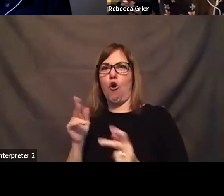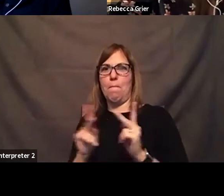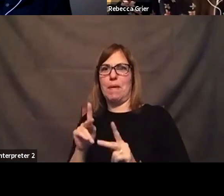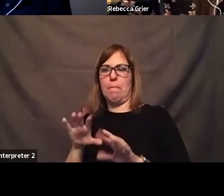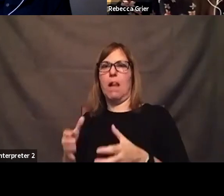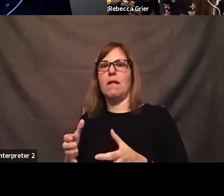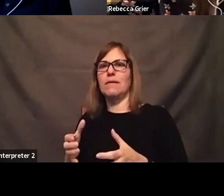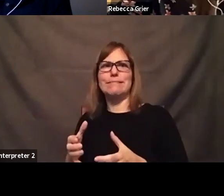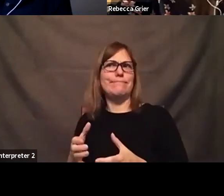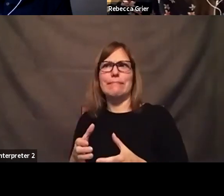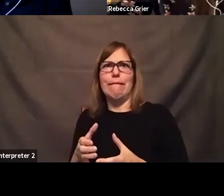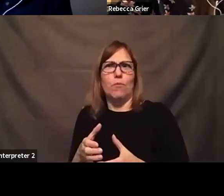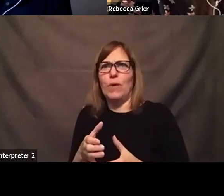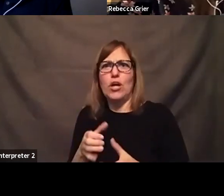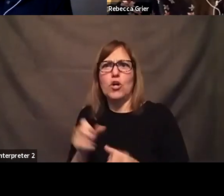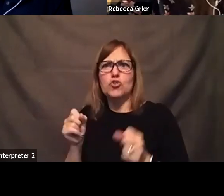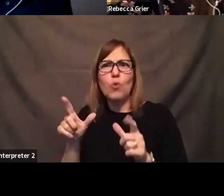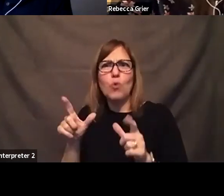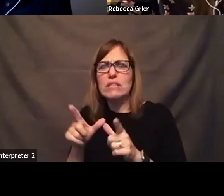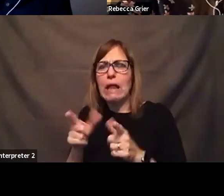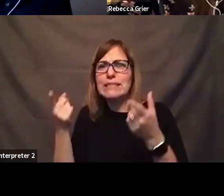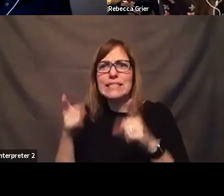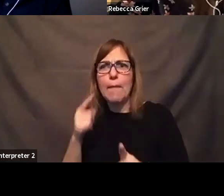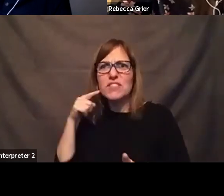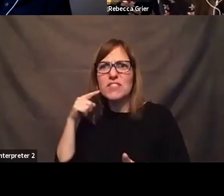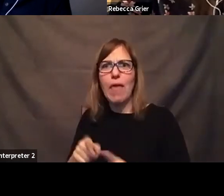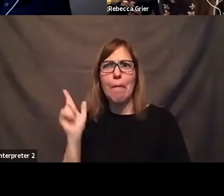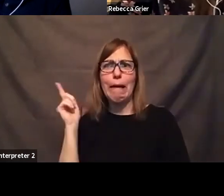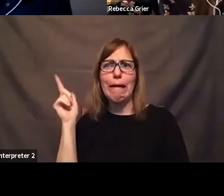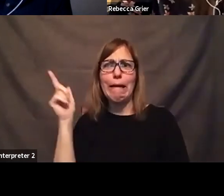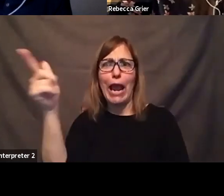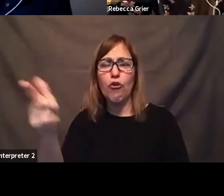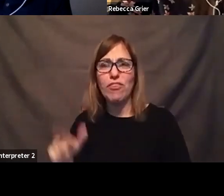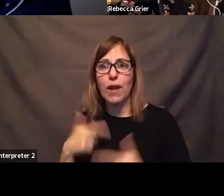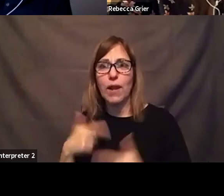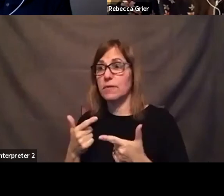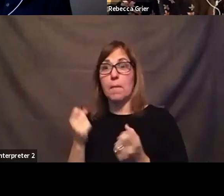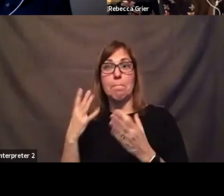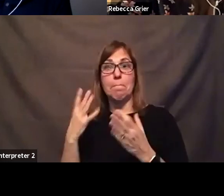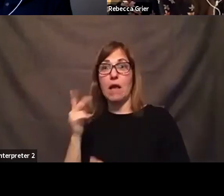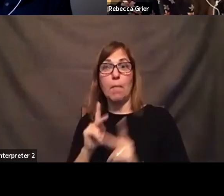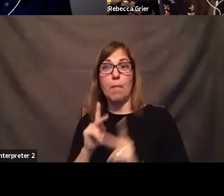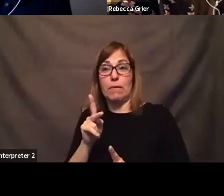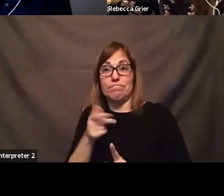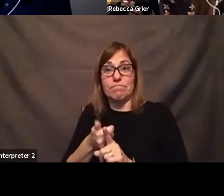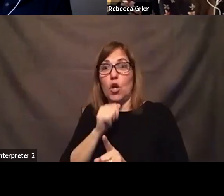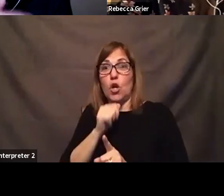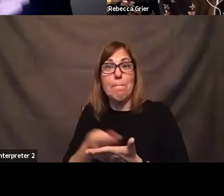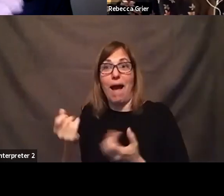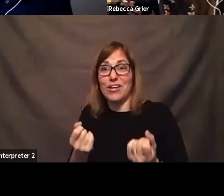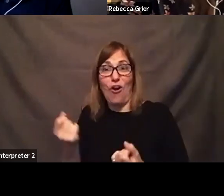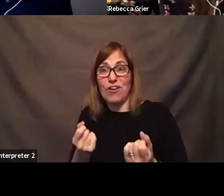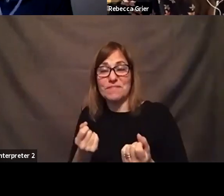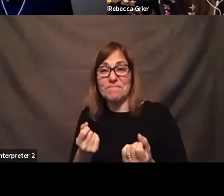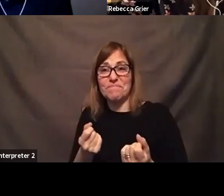much later rate, so a much slower rate, much later in their lives, and a lot of younger people are not buying cars. That